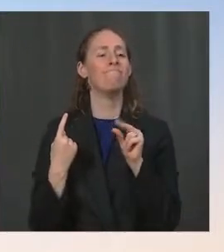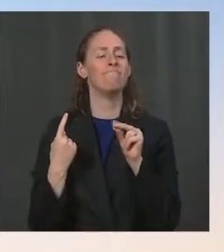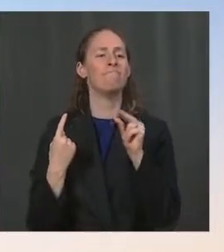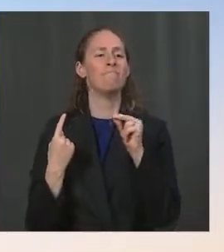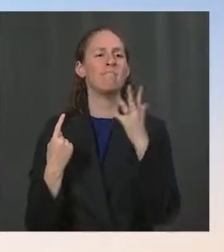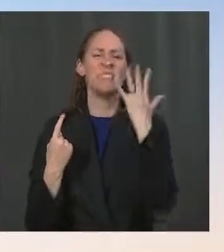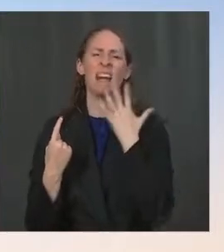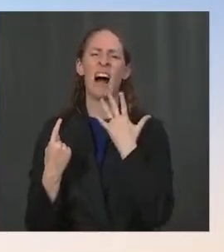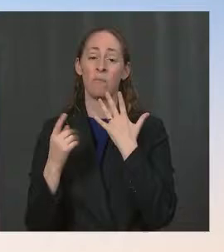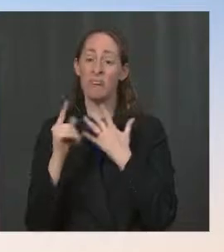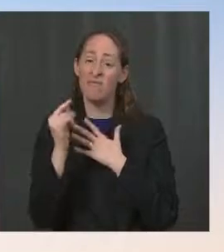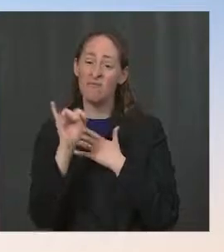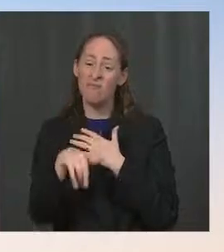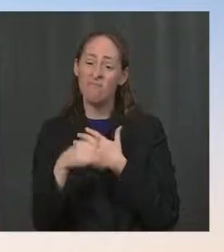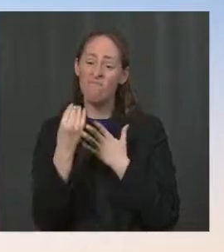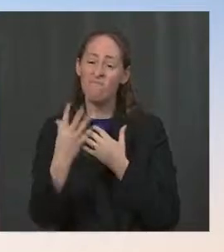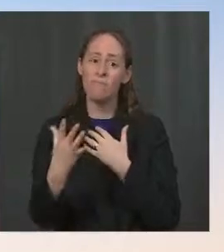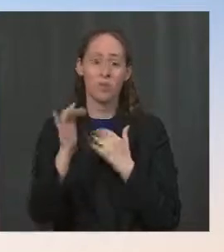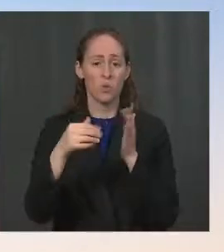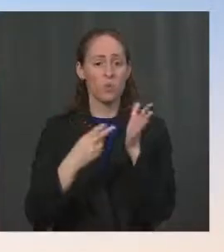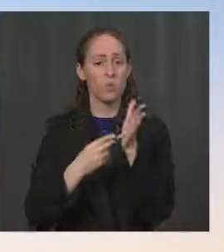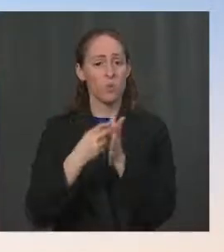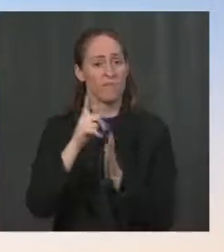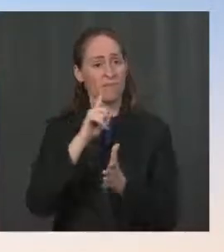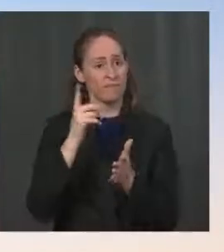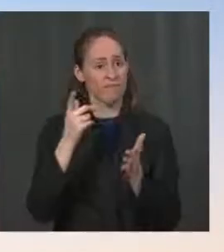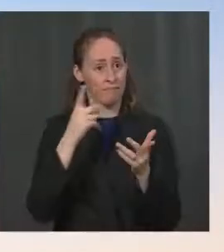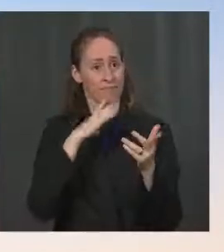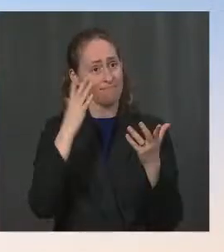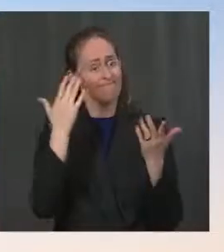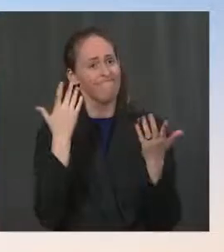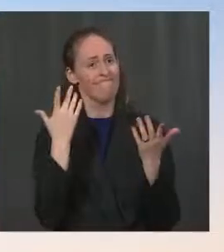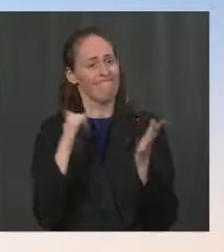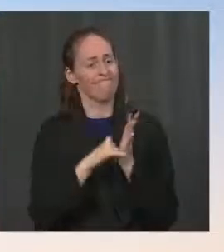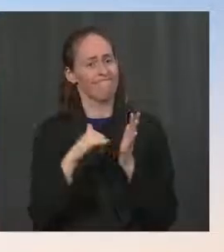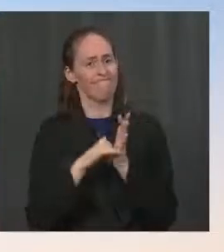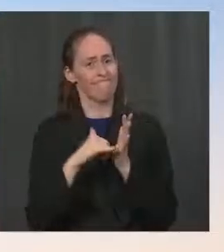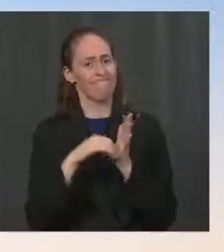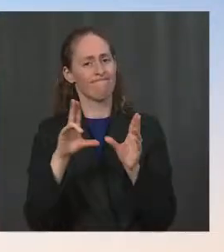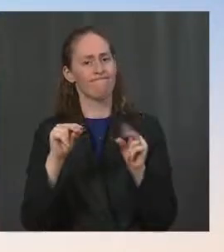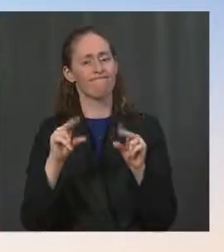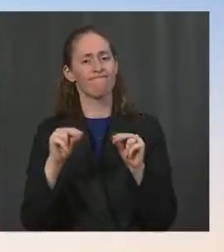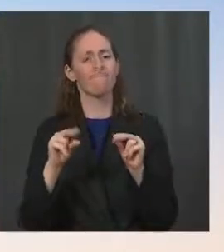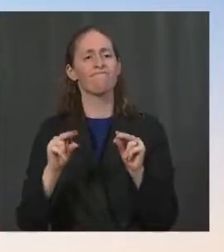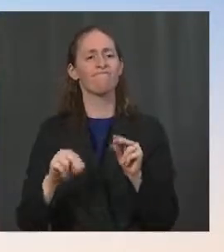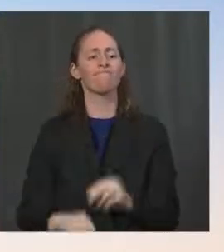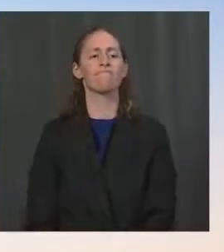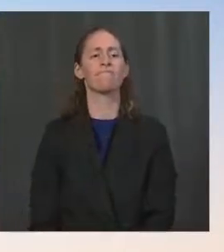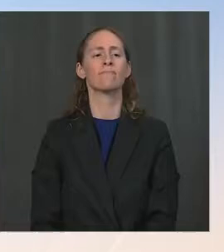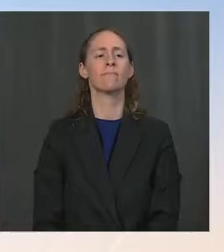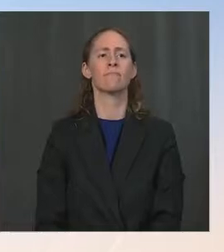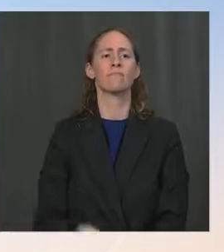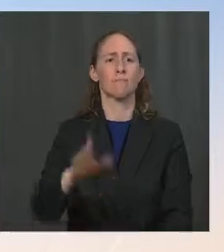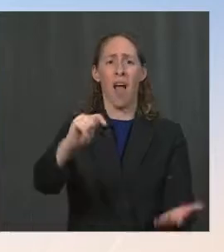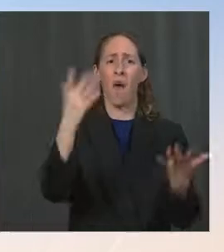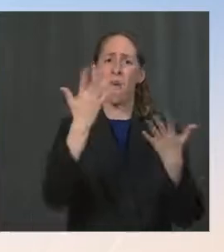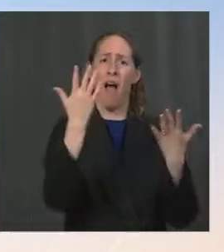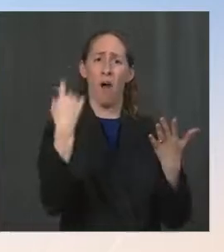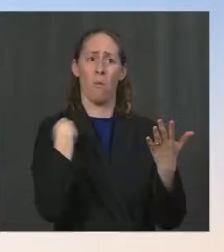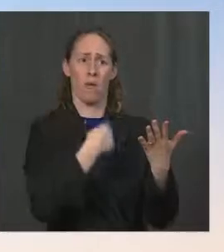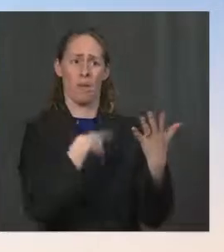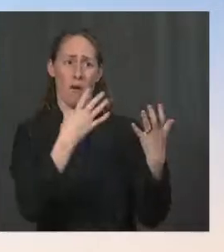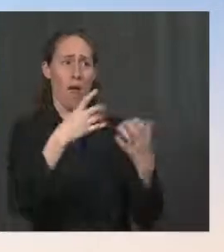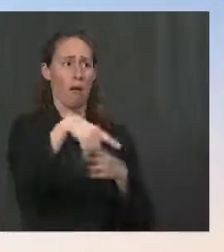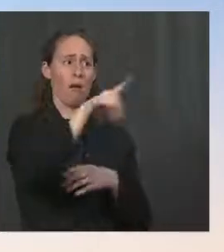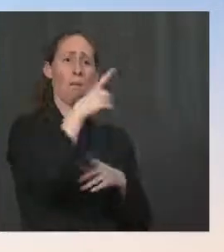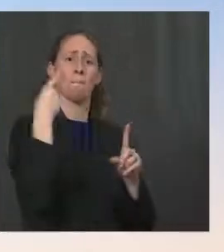something that it's important for people to also understand. But I will say, we still want freedom of evacuation and movement for people who want to